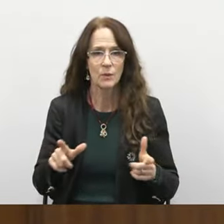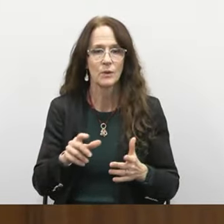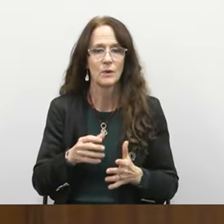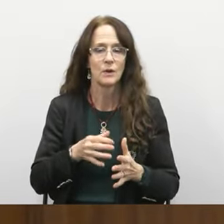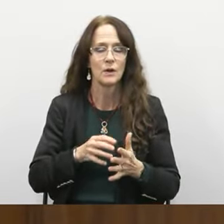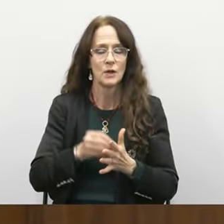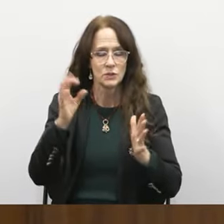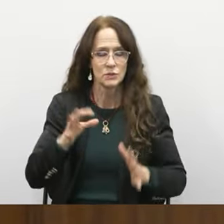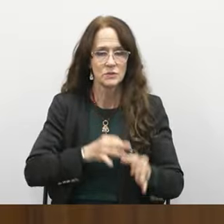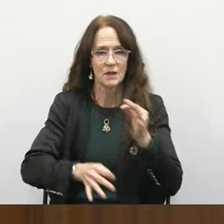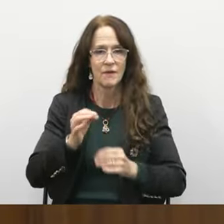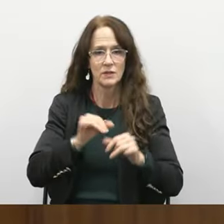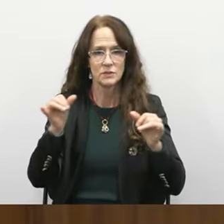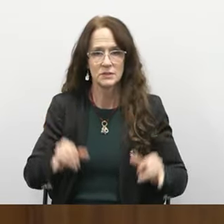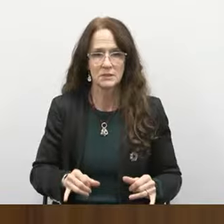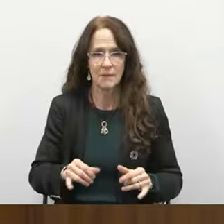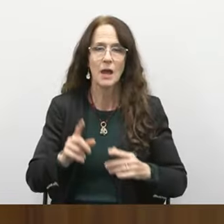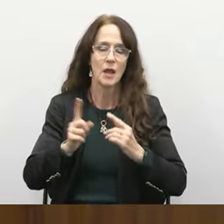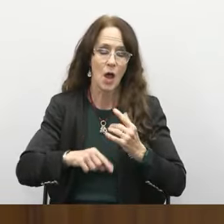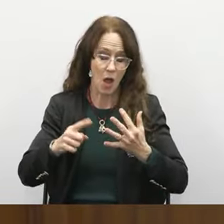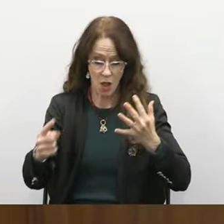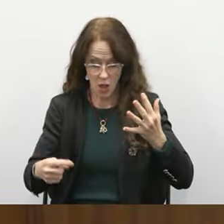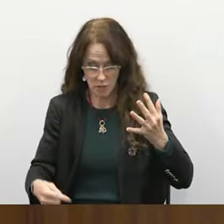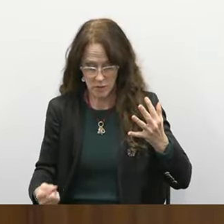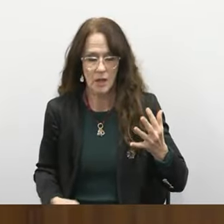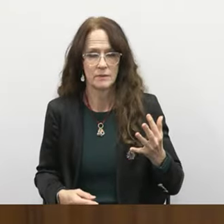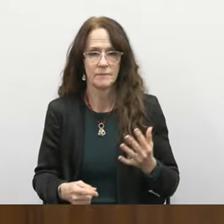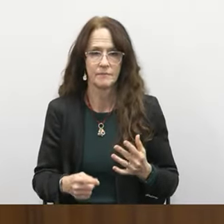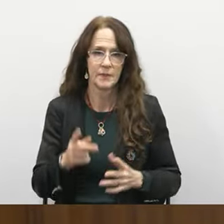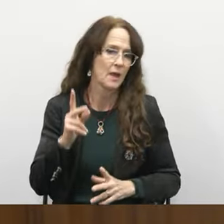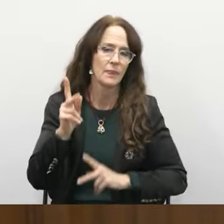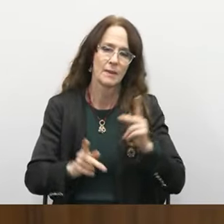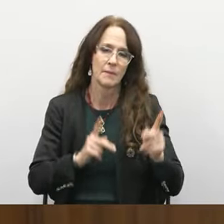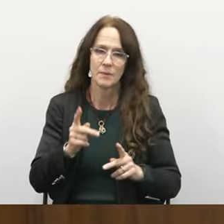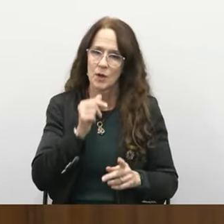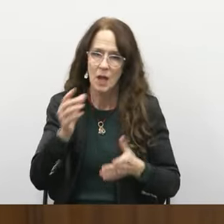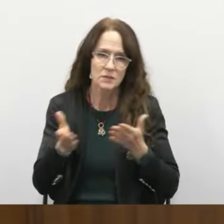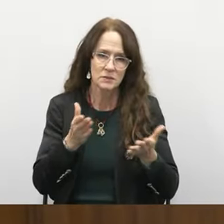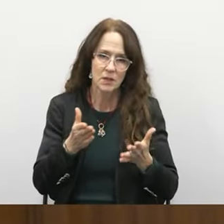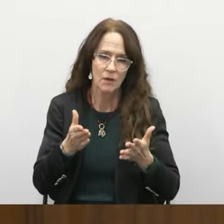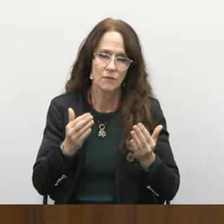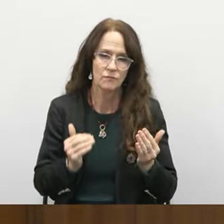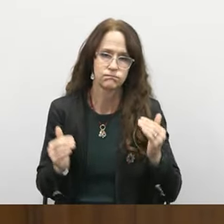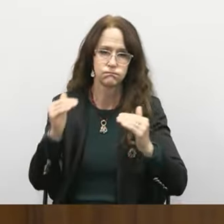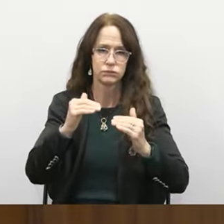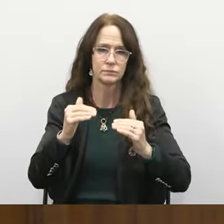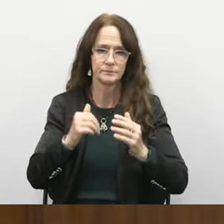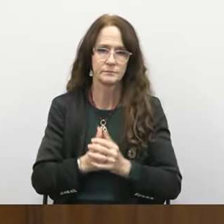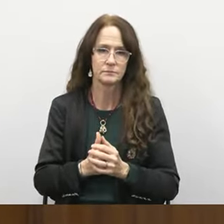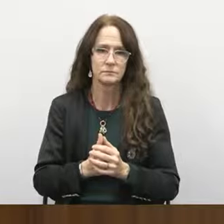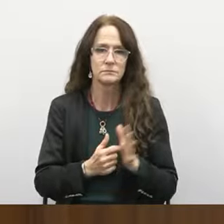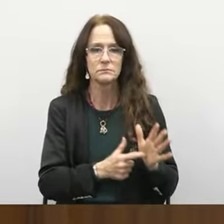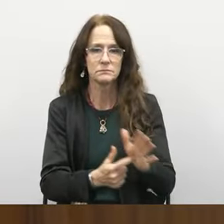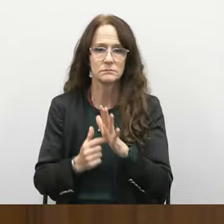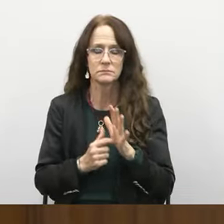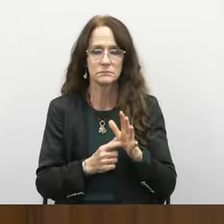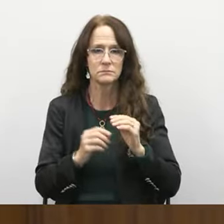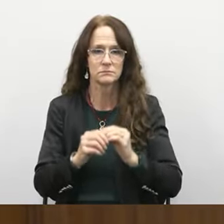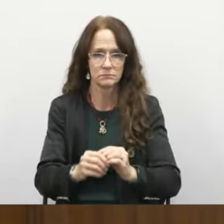system, and I can go on and on about our underserved population. So I want to amplify and